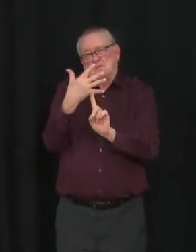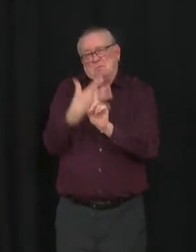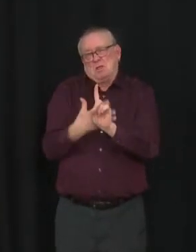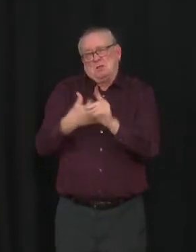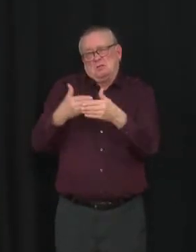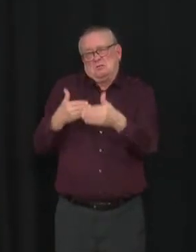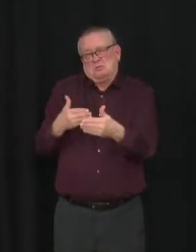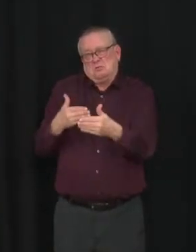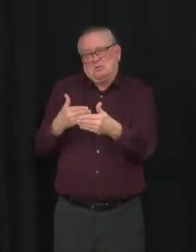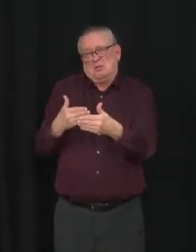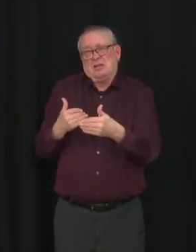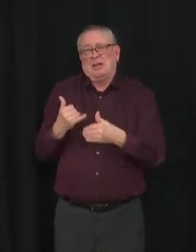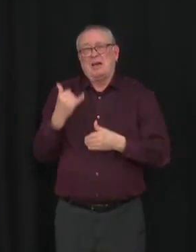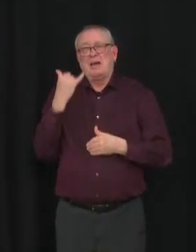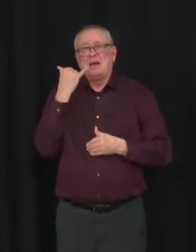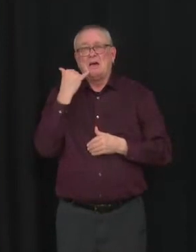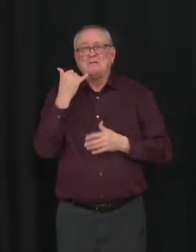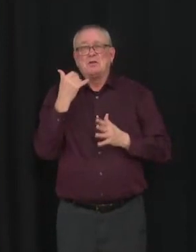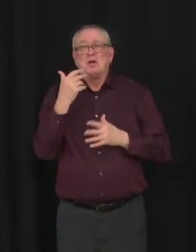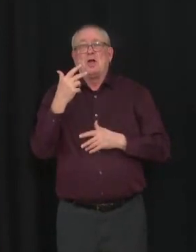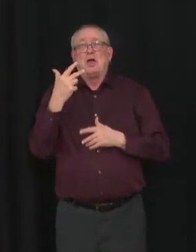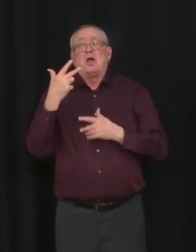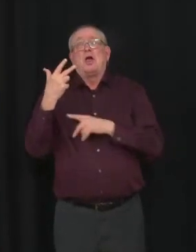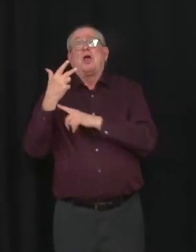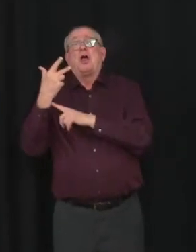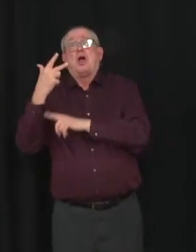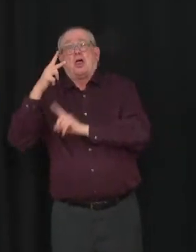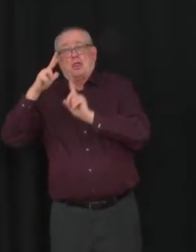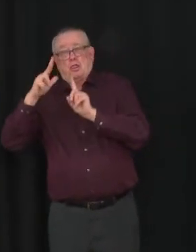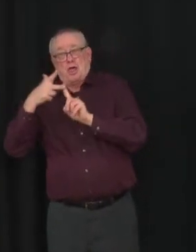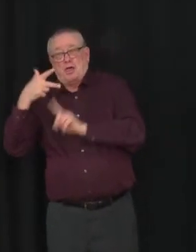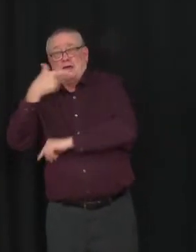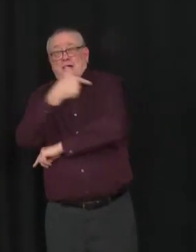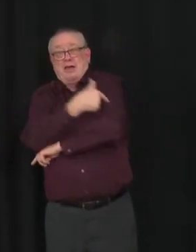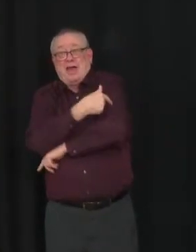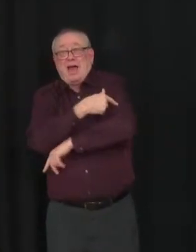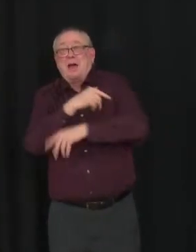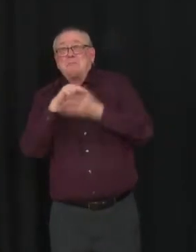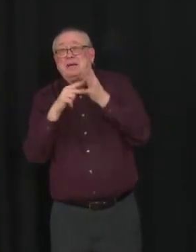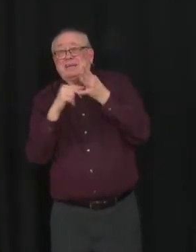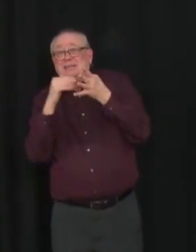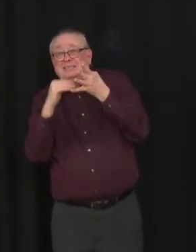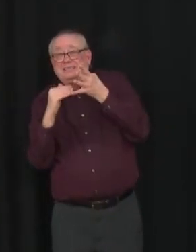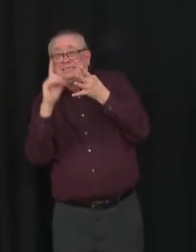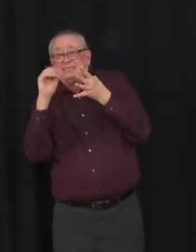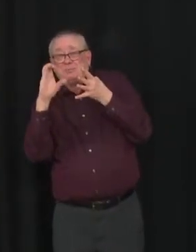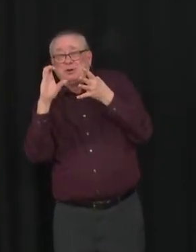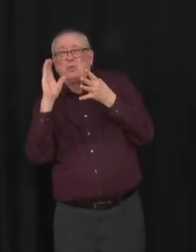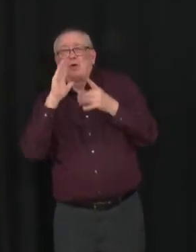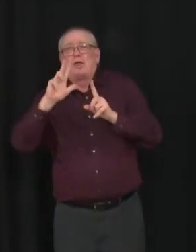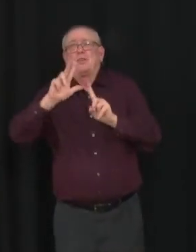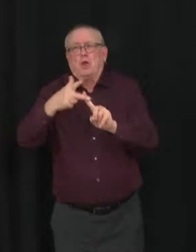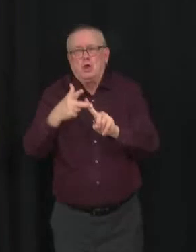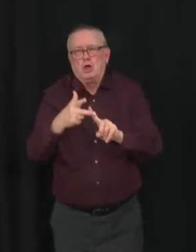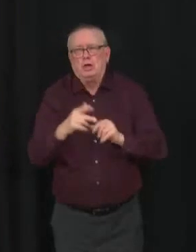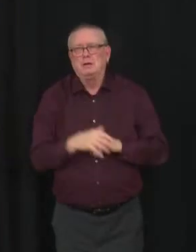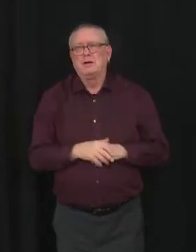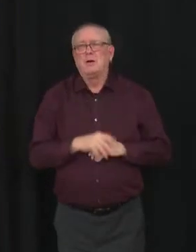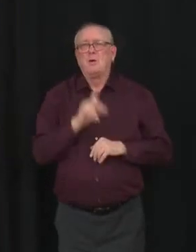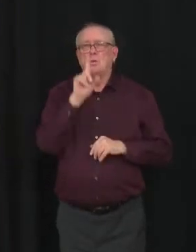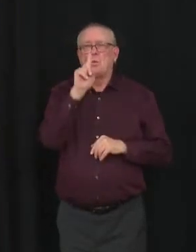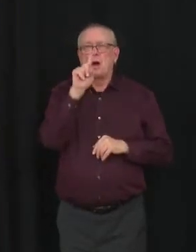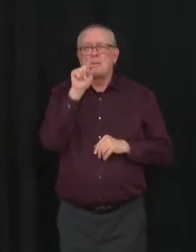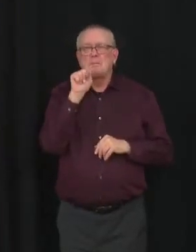doses will be eligible for a booster dose by the end of December. And as of today, that works out to an additional